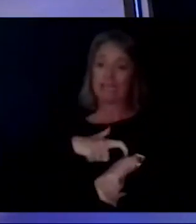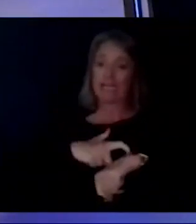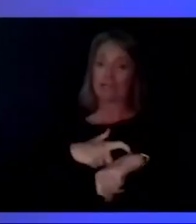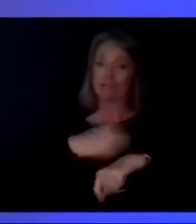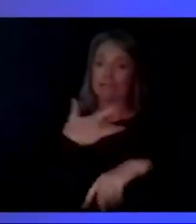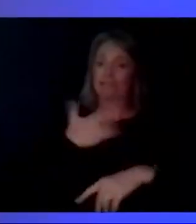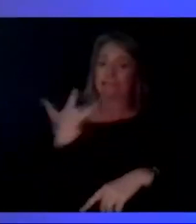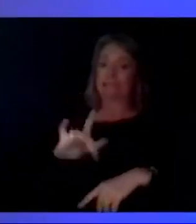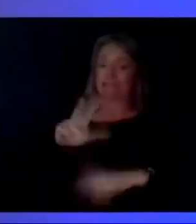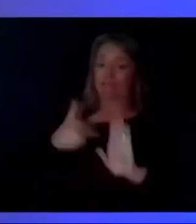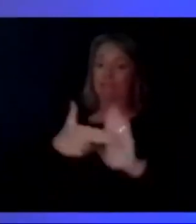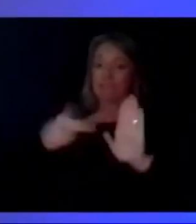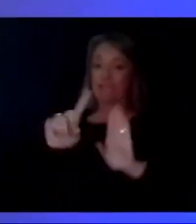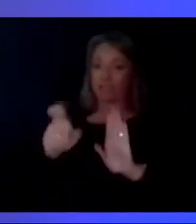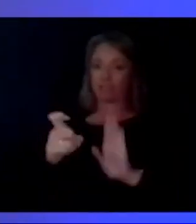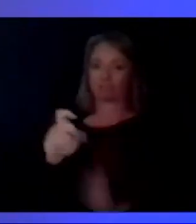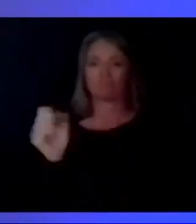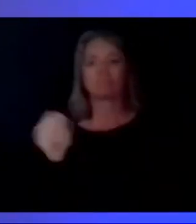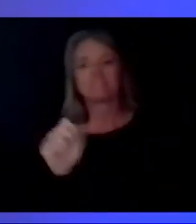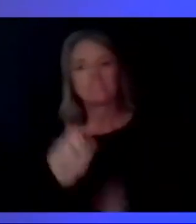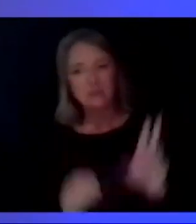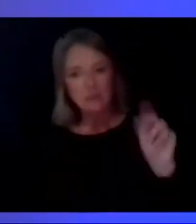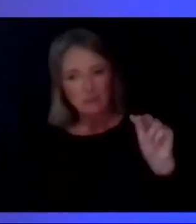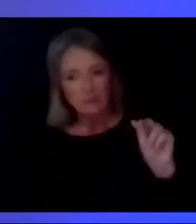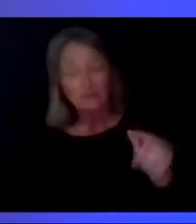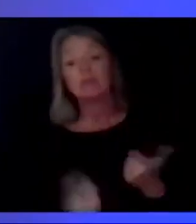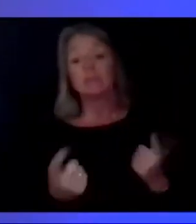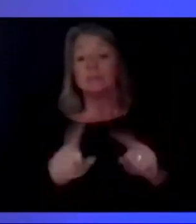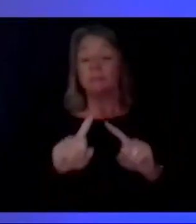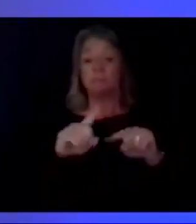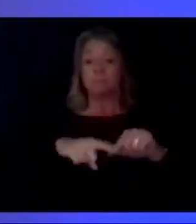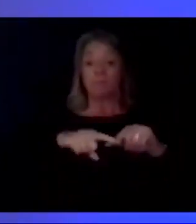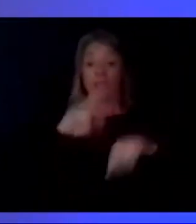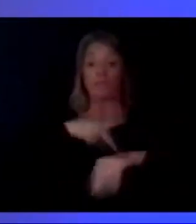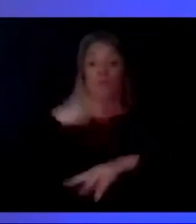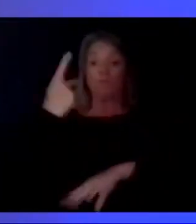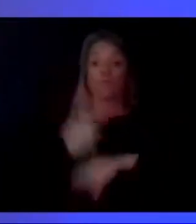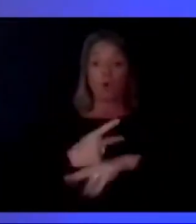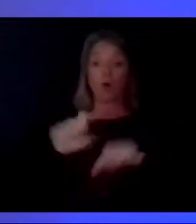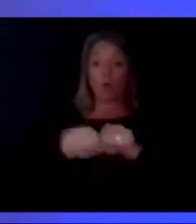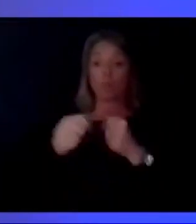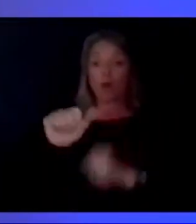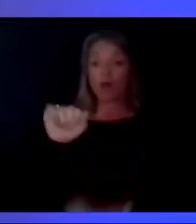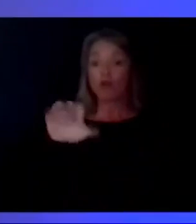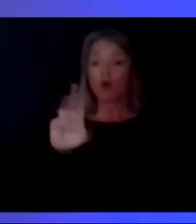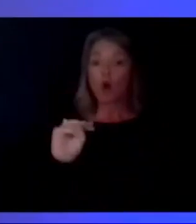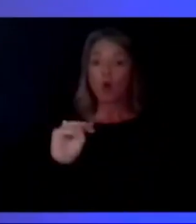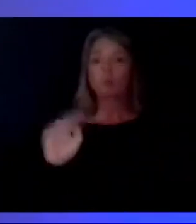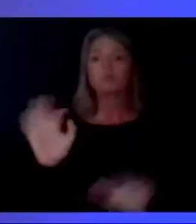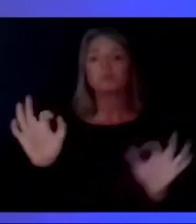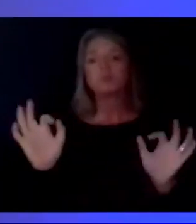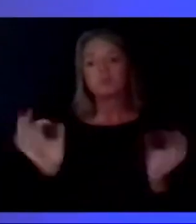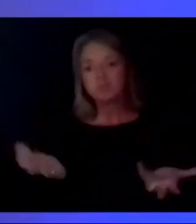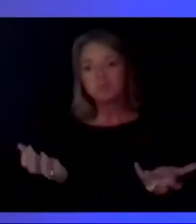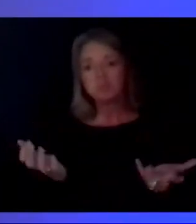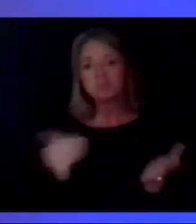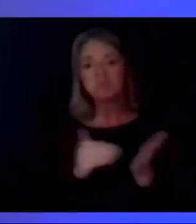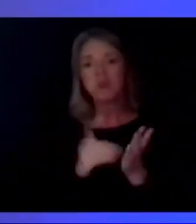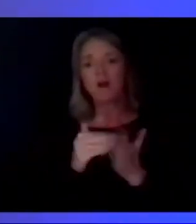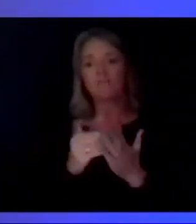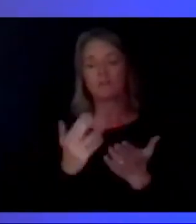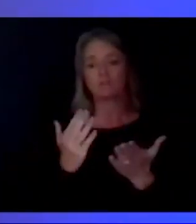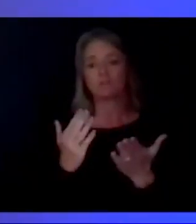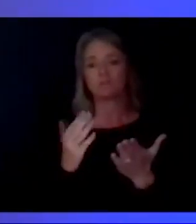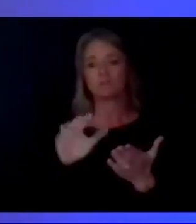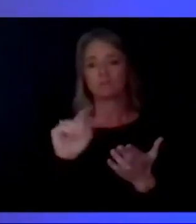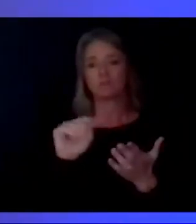Yes and no. It depends. If you just fall off the milk crate and you break your arm, you're often going to be triaged at a